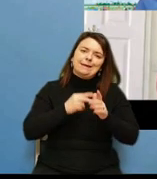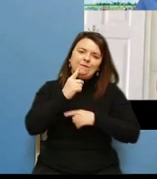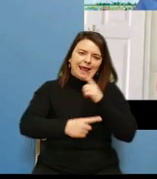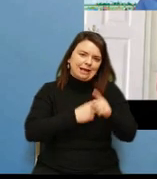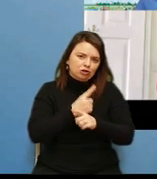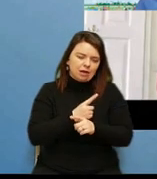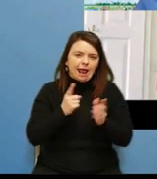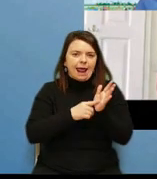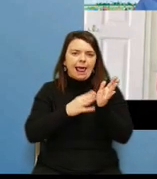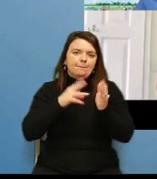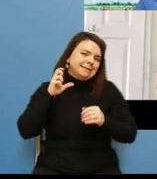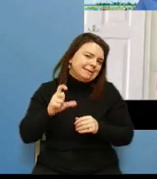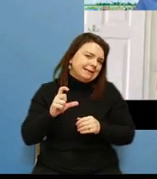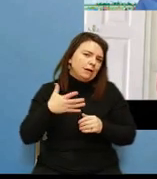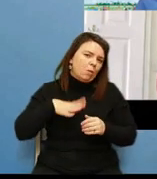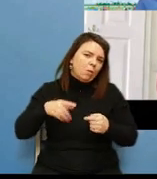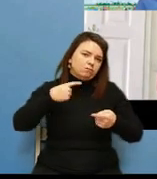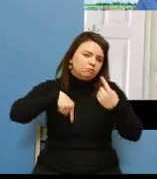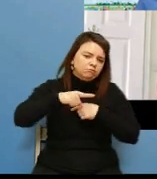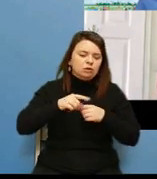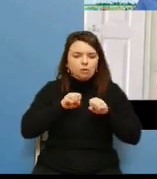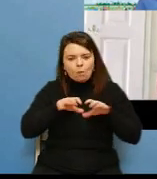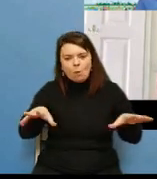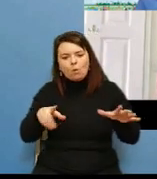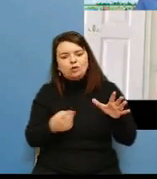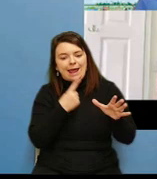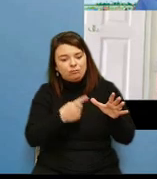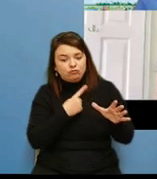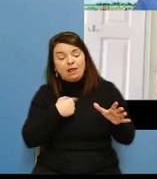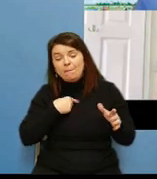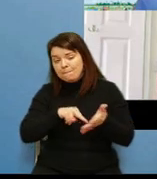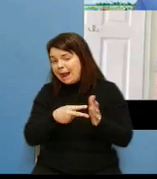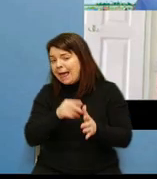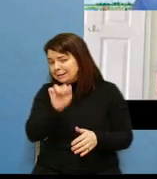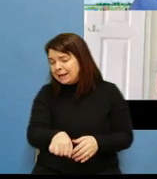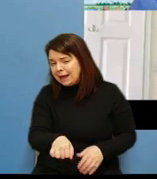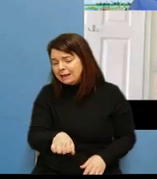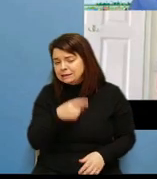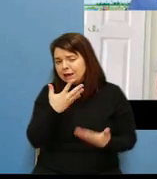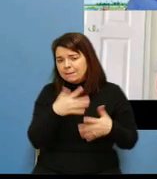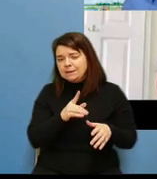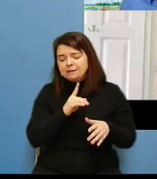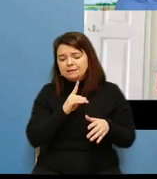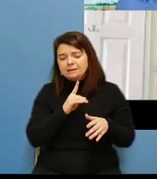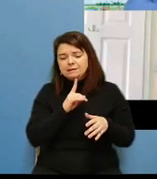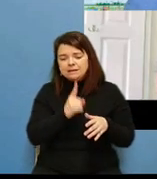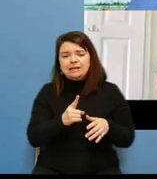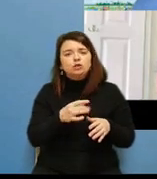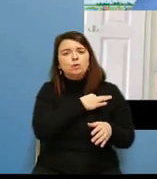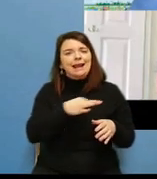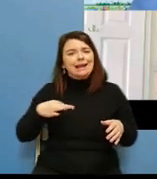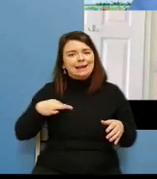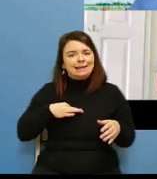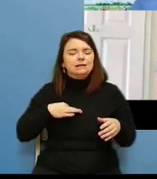the prescribing quality scheme for next year. LMC are wanting us to aim to launch it in April, which I am planning to aim to launch in